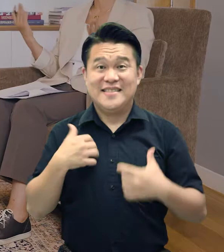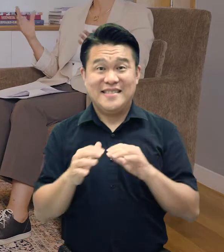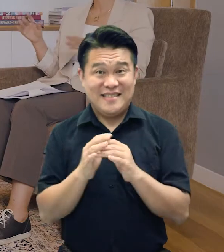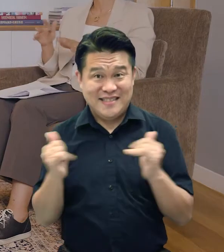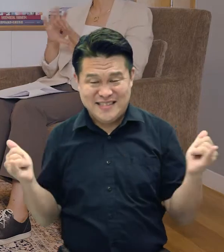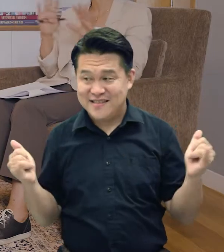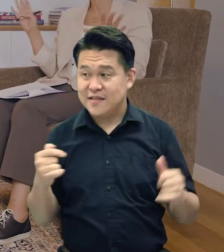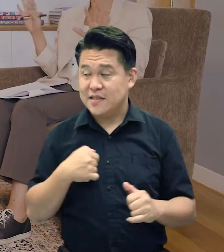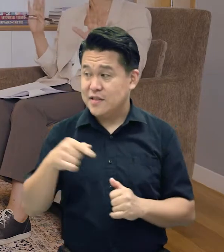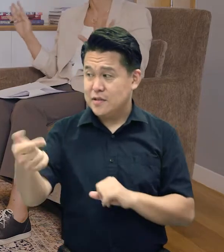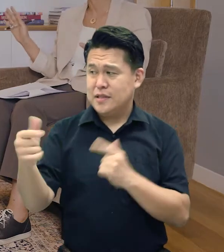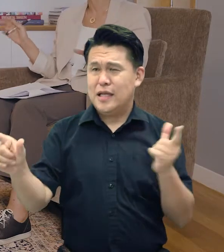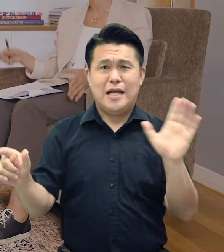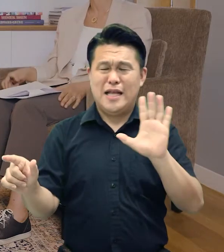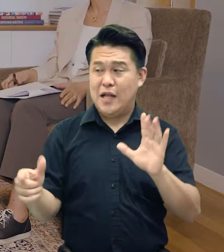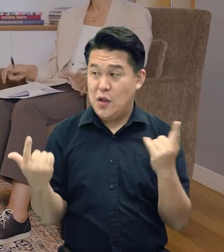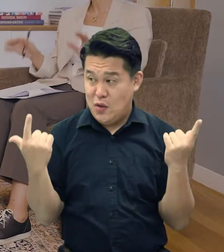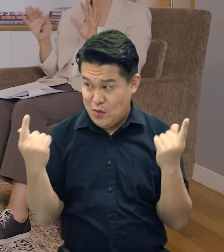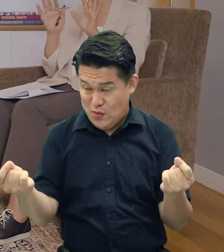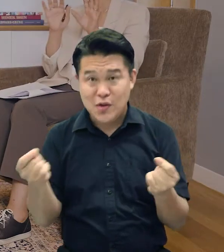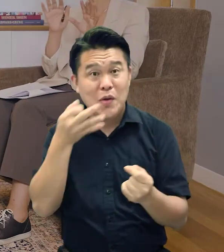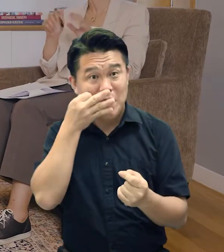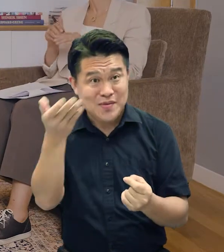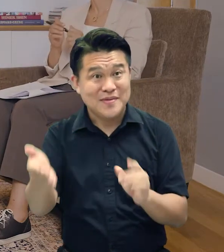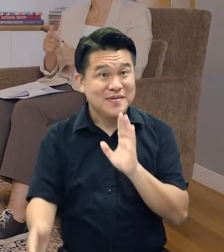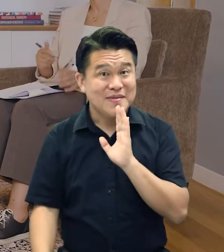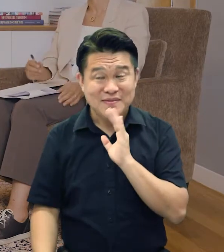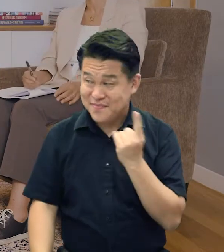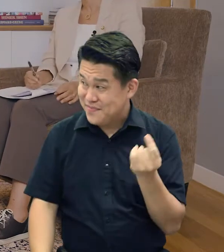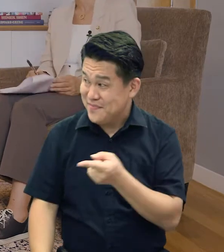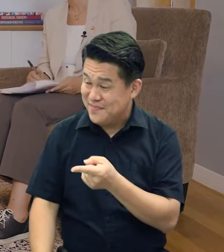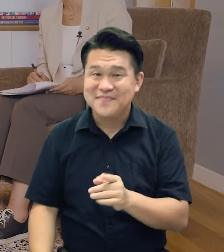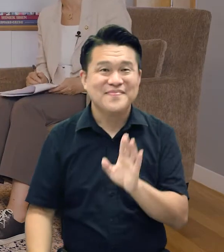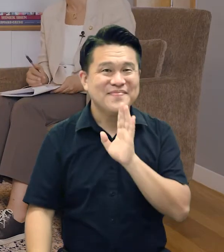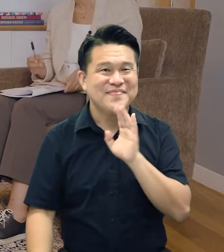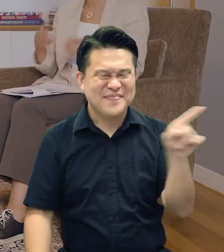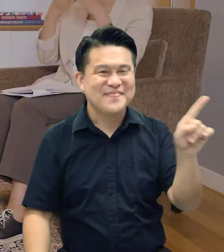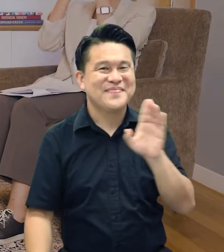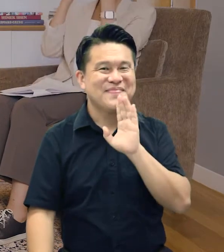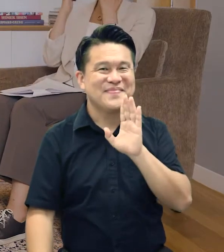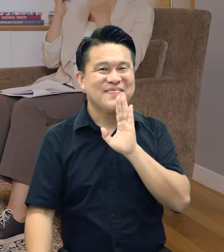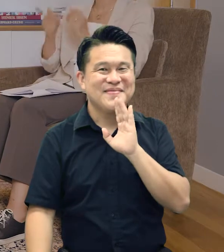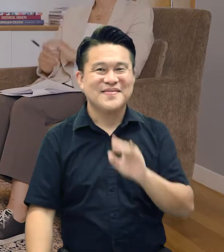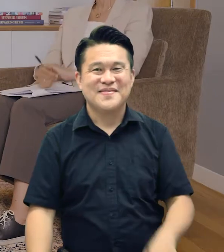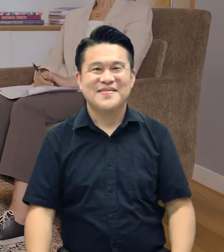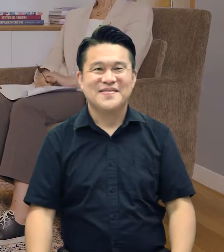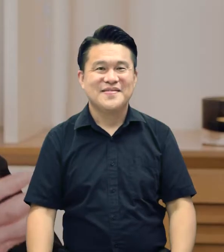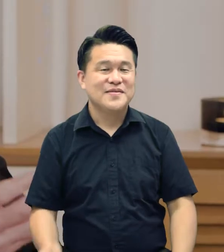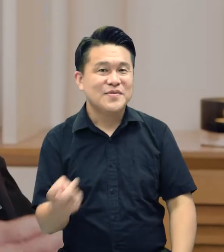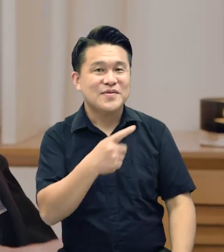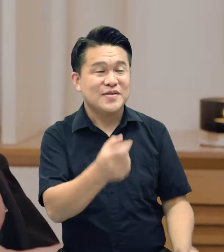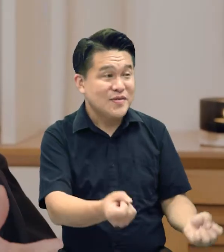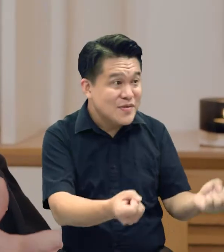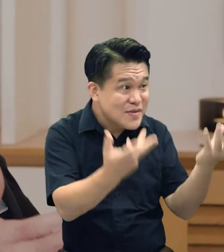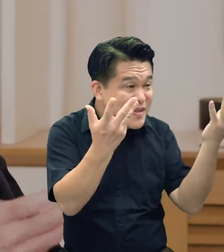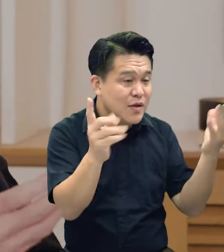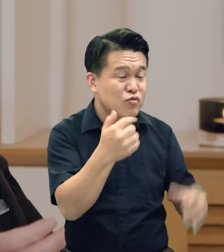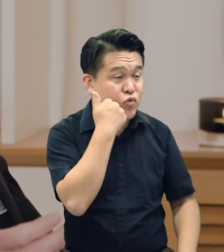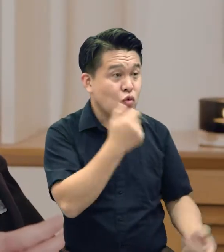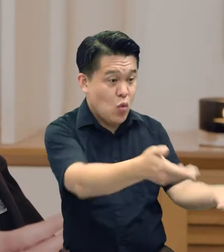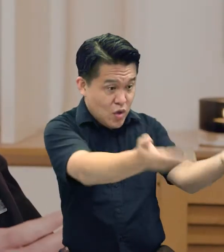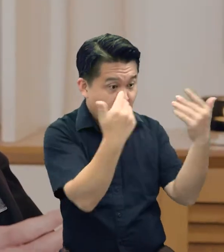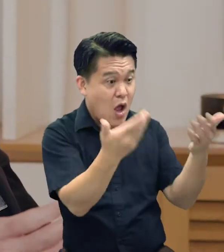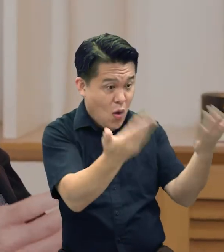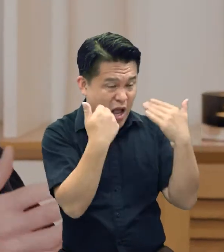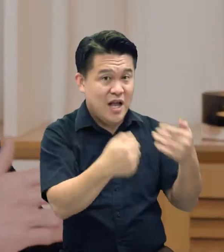delighted. Exactly. We are not so different. No, in some way it's very different. Exactly, and also appreciate the